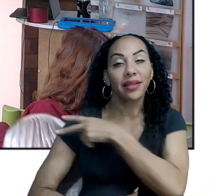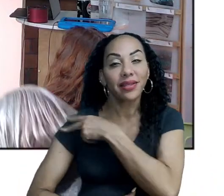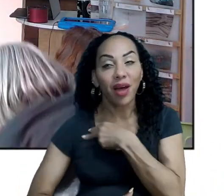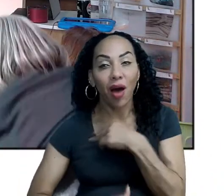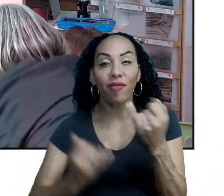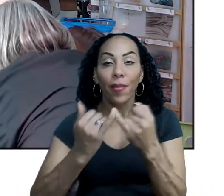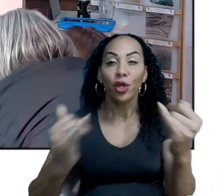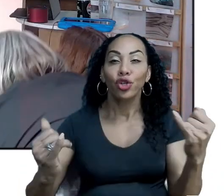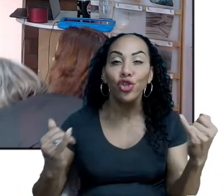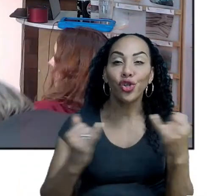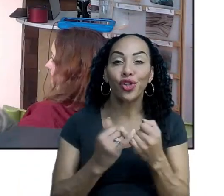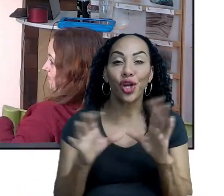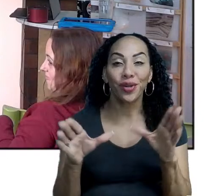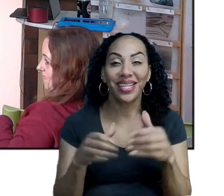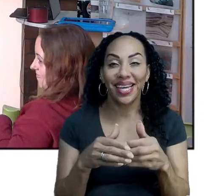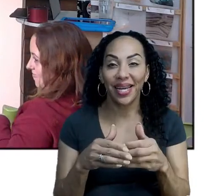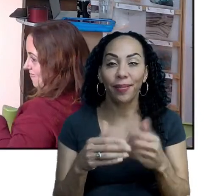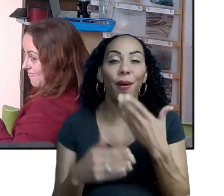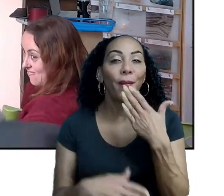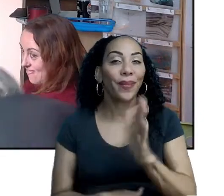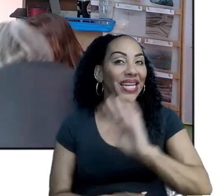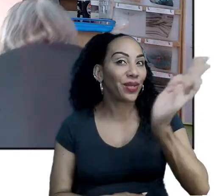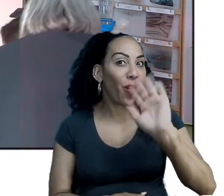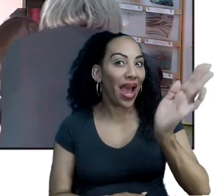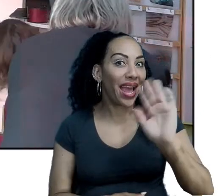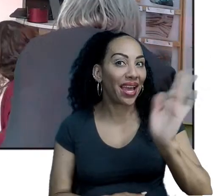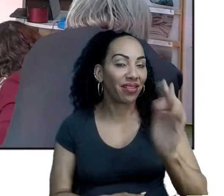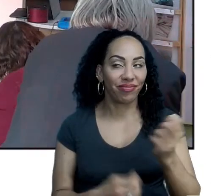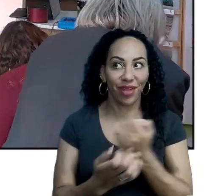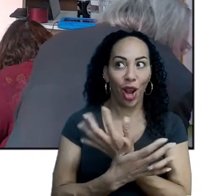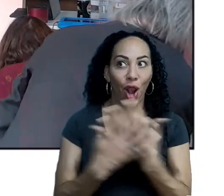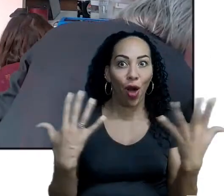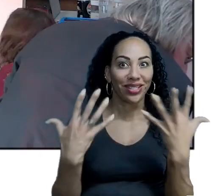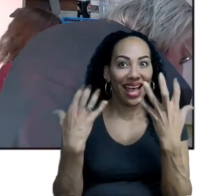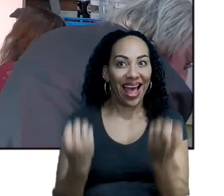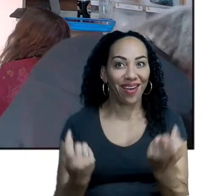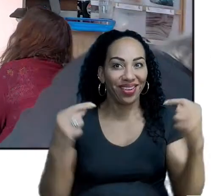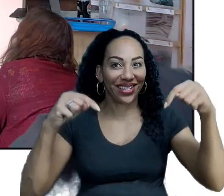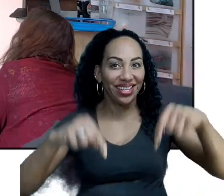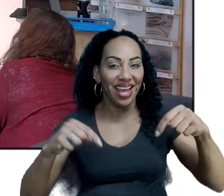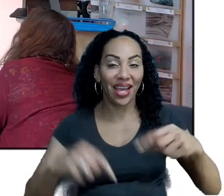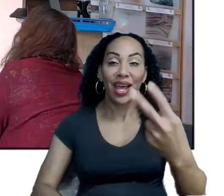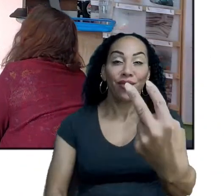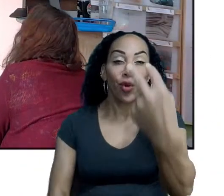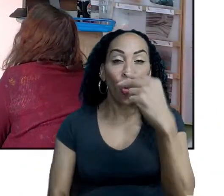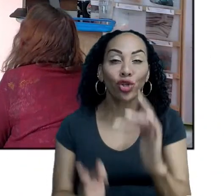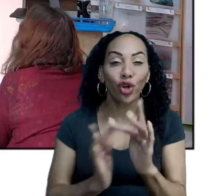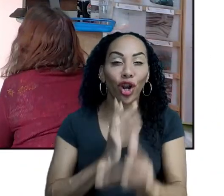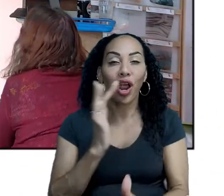team, give us a wave. Loads of us here today. If you're watching online, drop us a line on